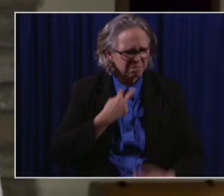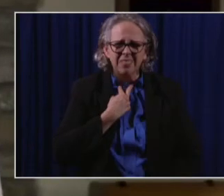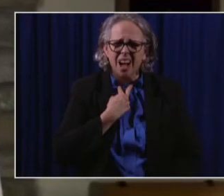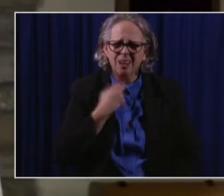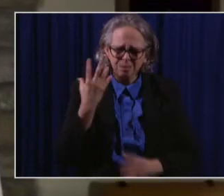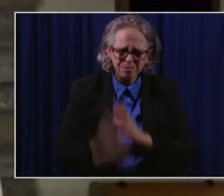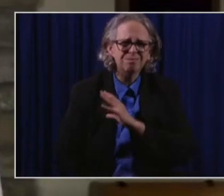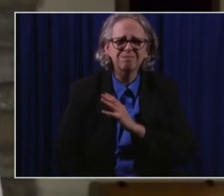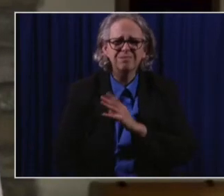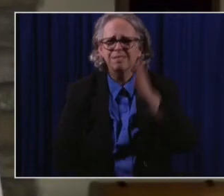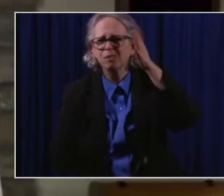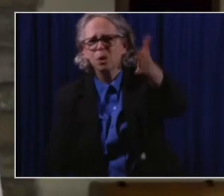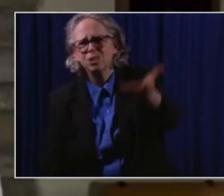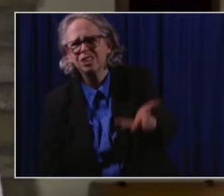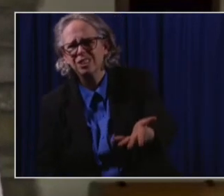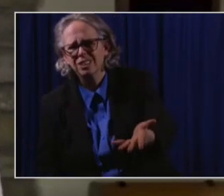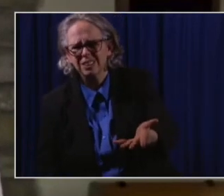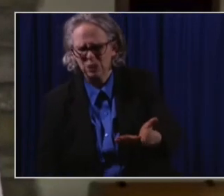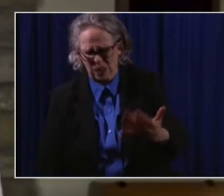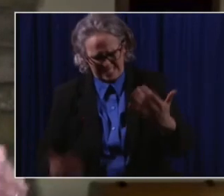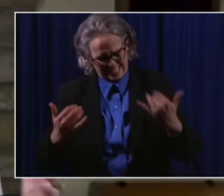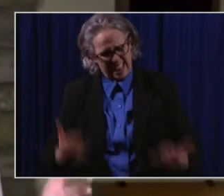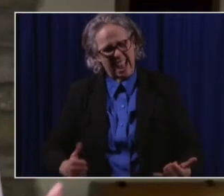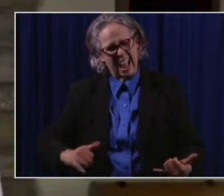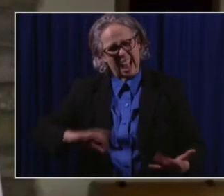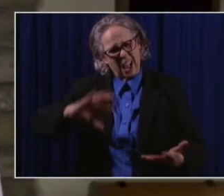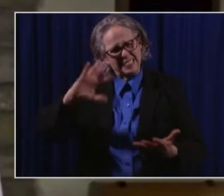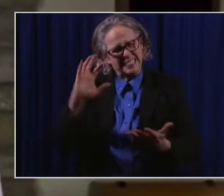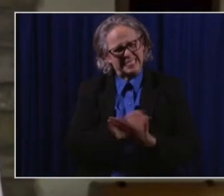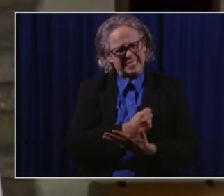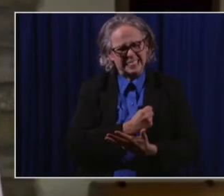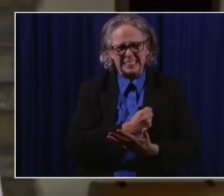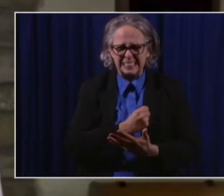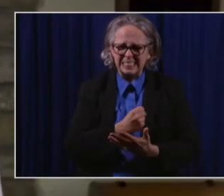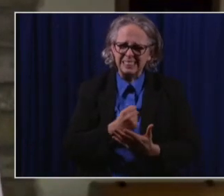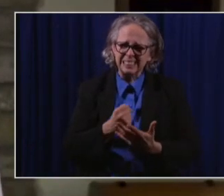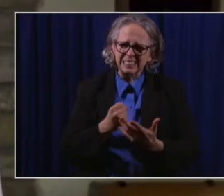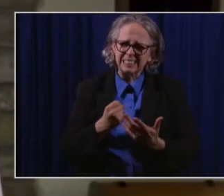stake. You know, it's not just whether or not the